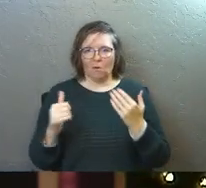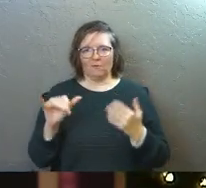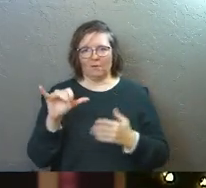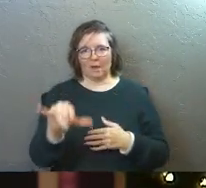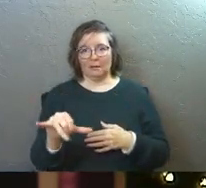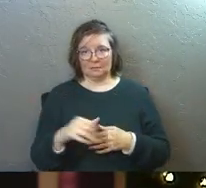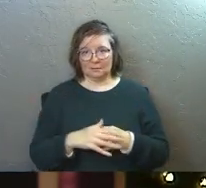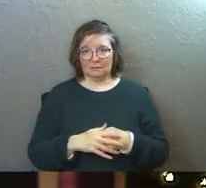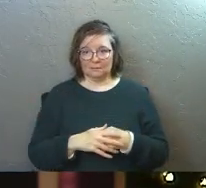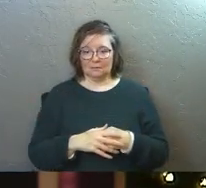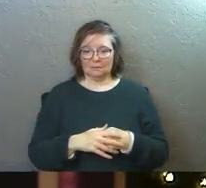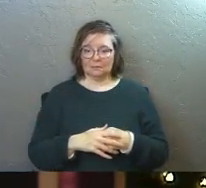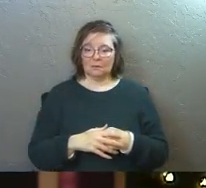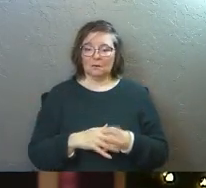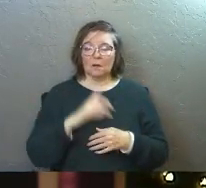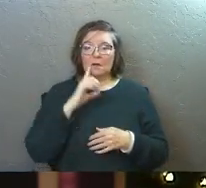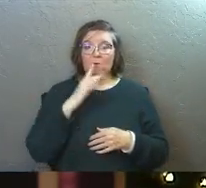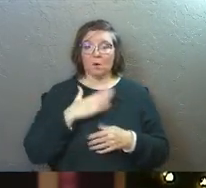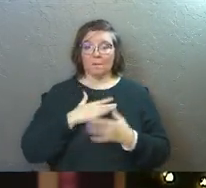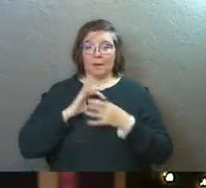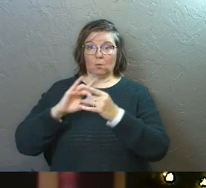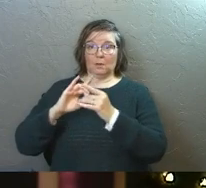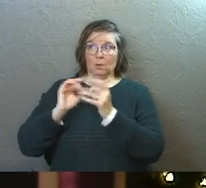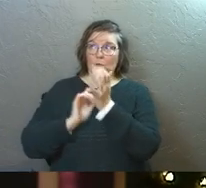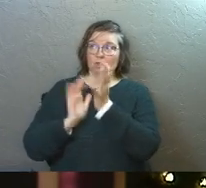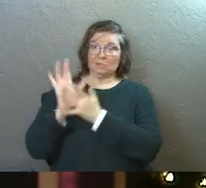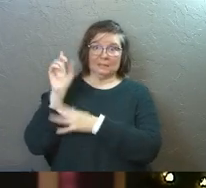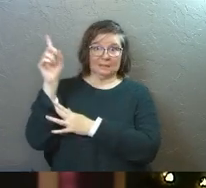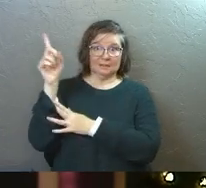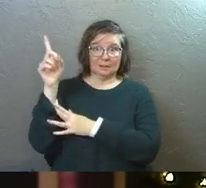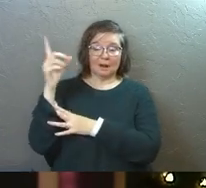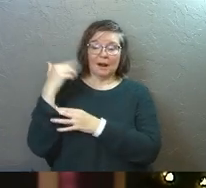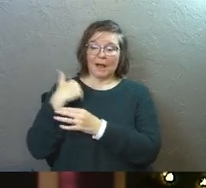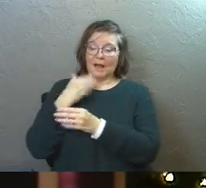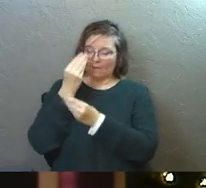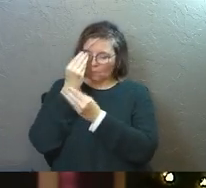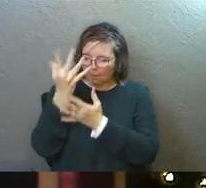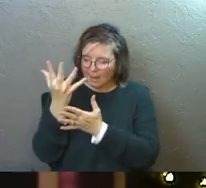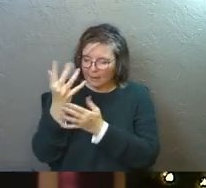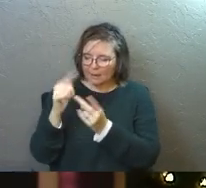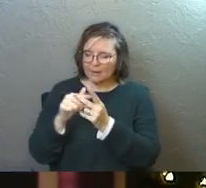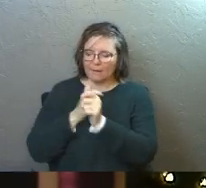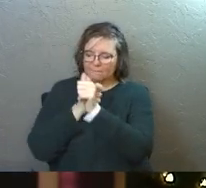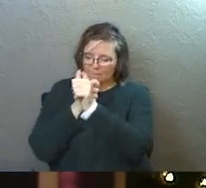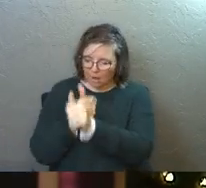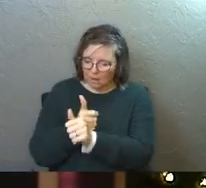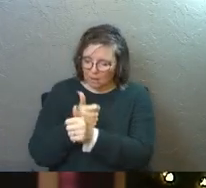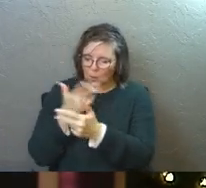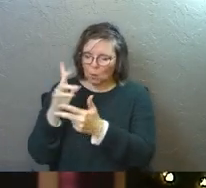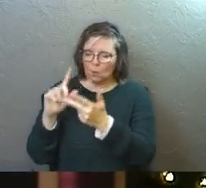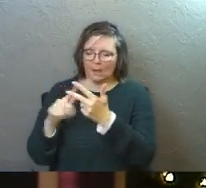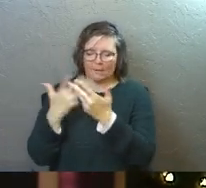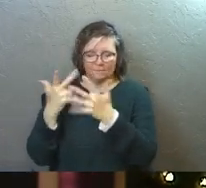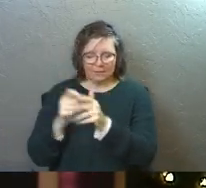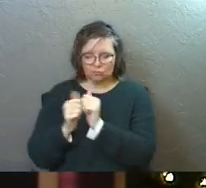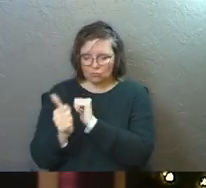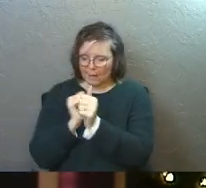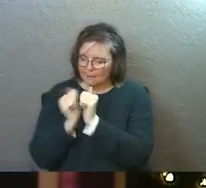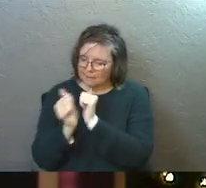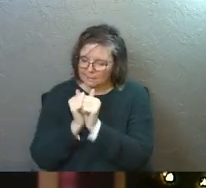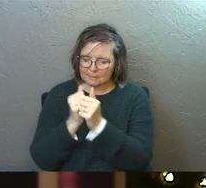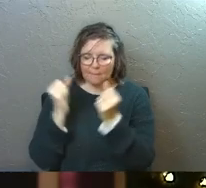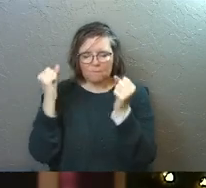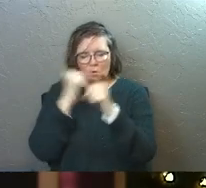where we go, in regards to my relationship with Jesus, I have obeyed, I have followed, I have finished the race,